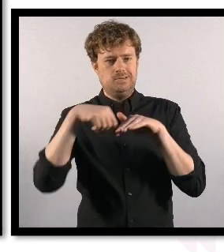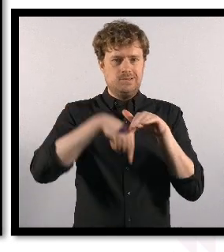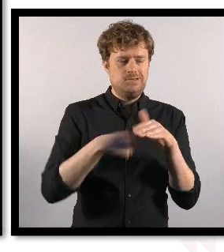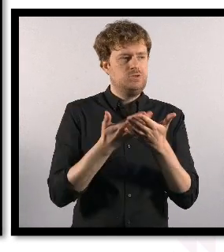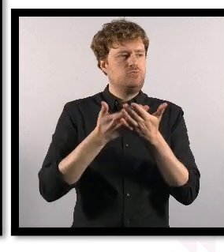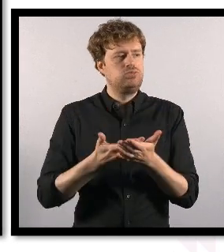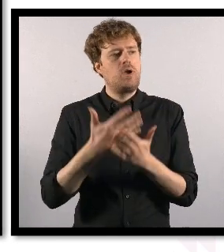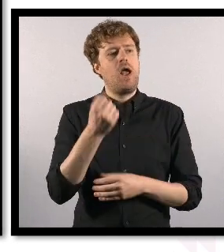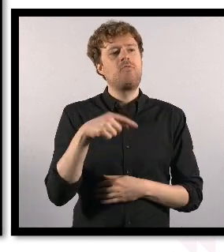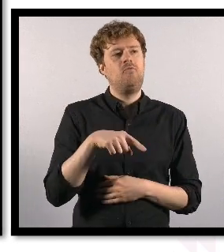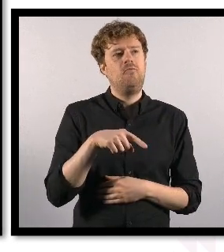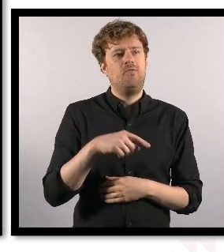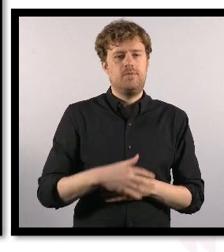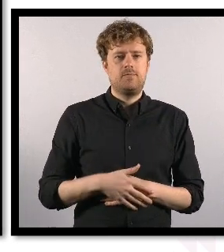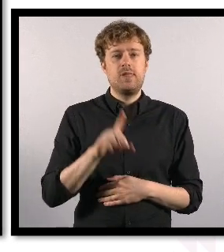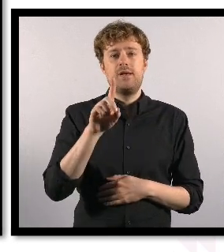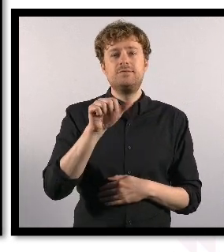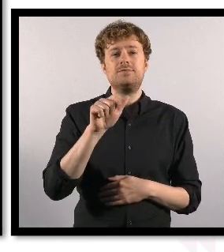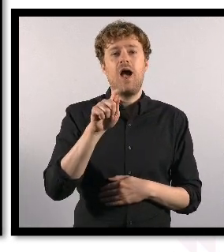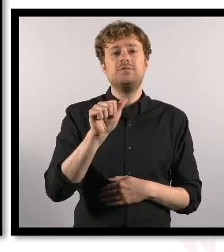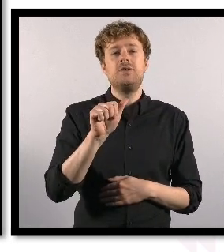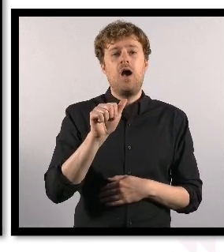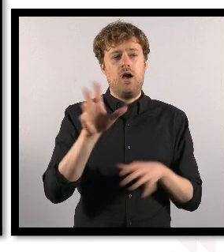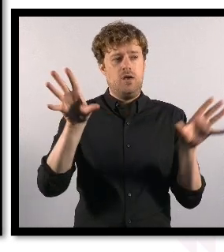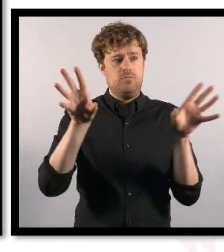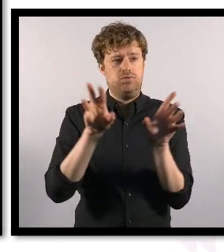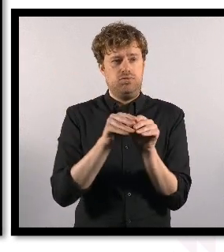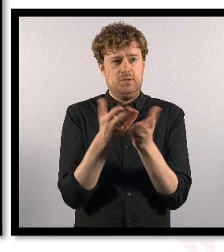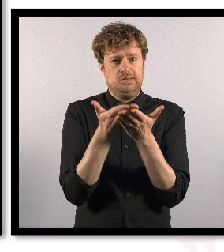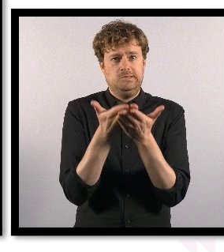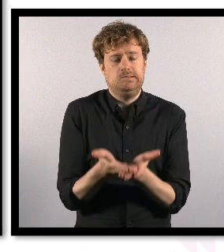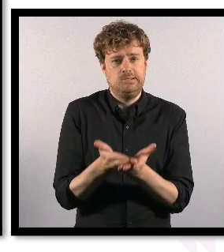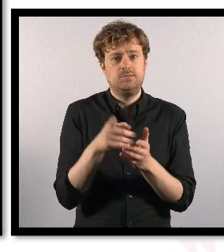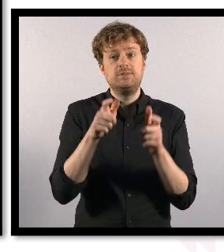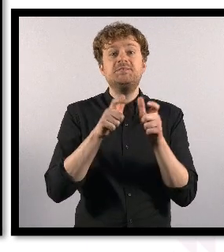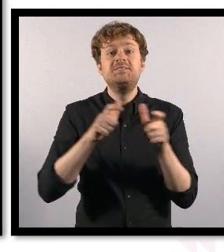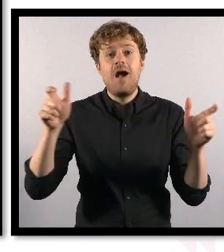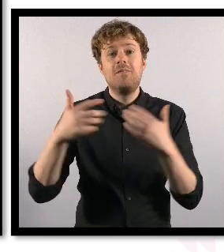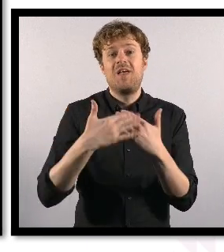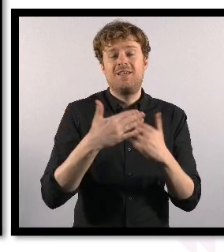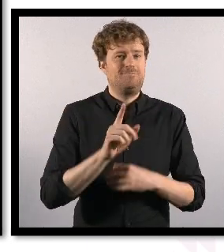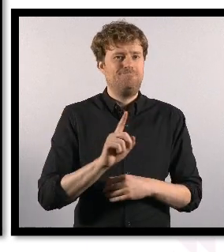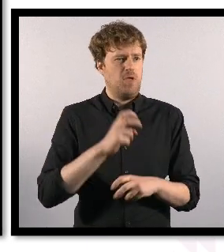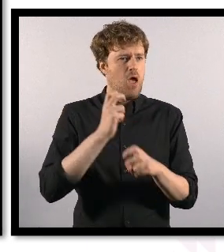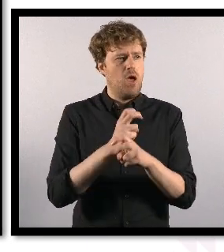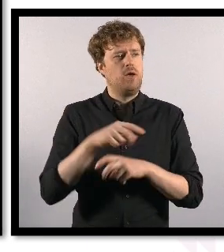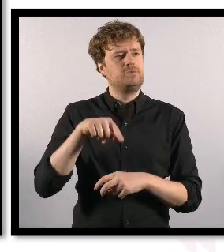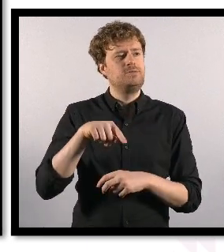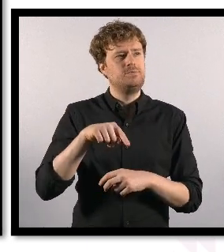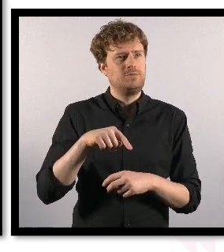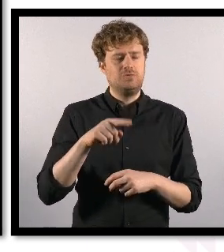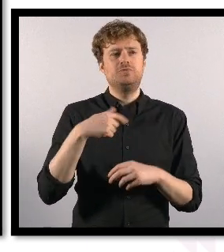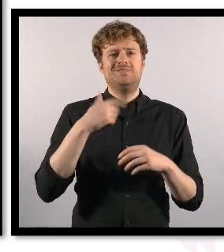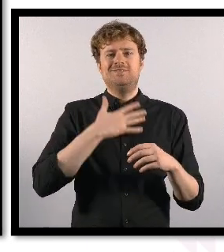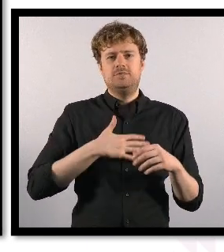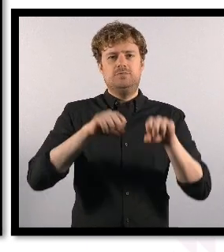scalable. So we had to break up the monolith again. We need to move to smaller models. Smaller